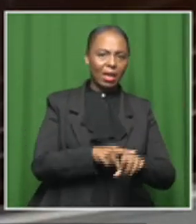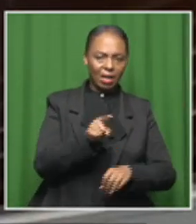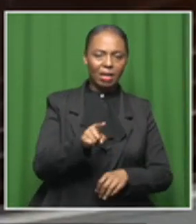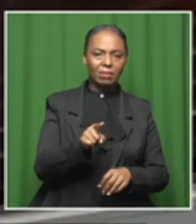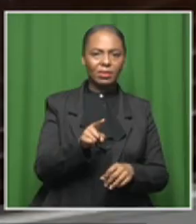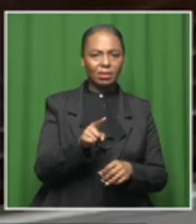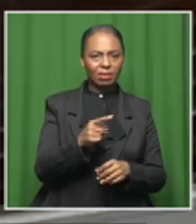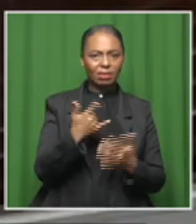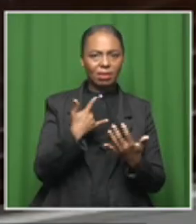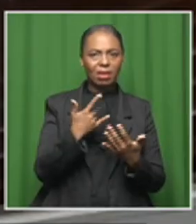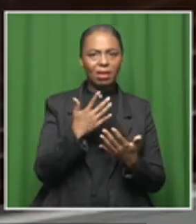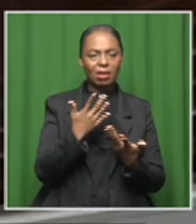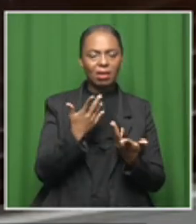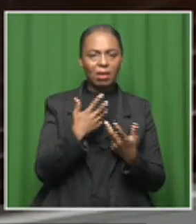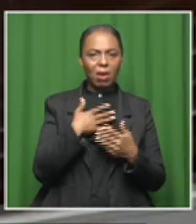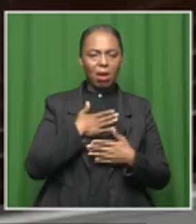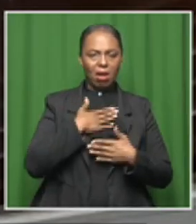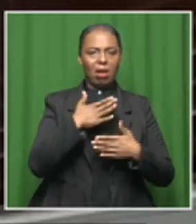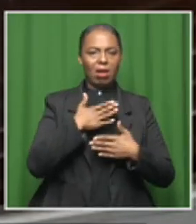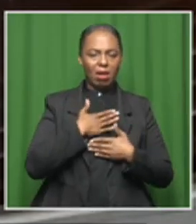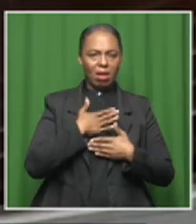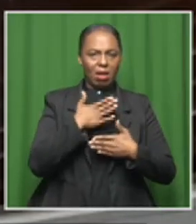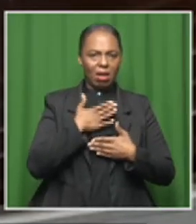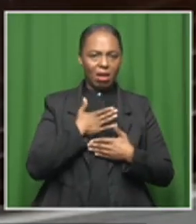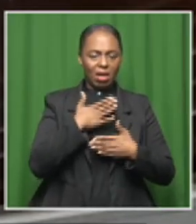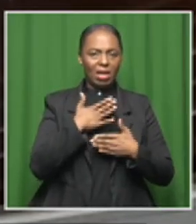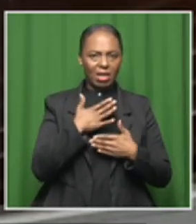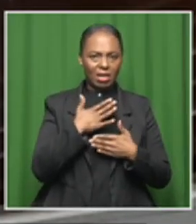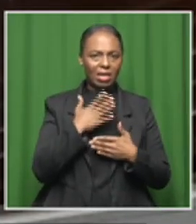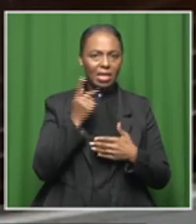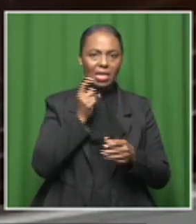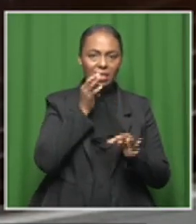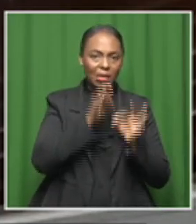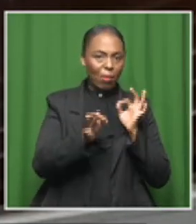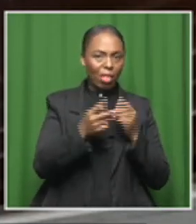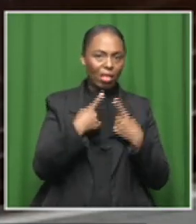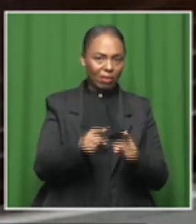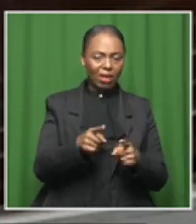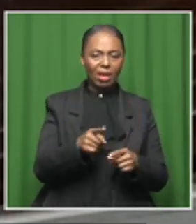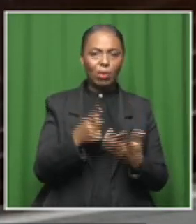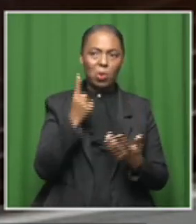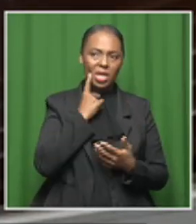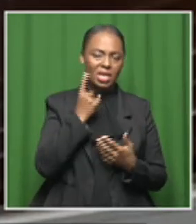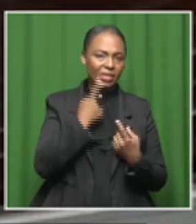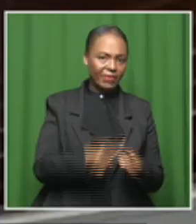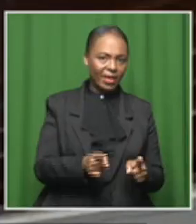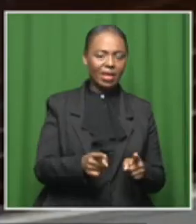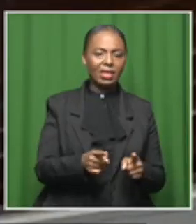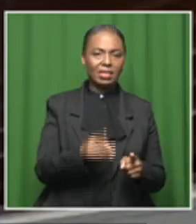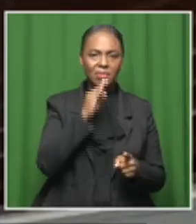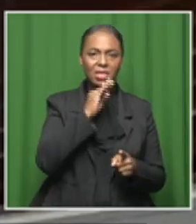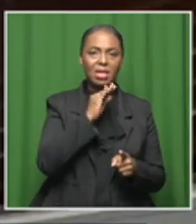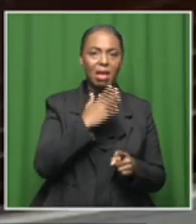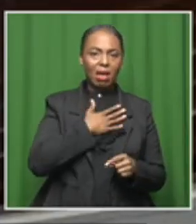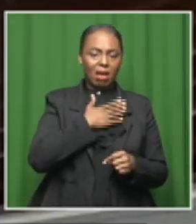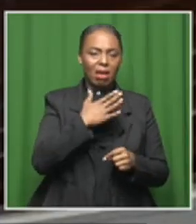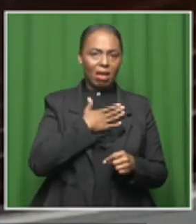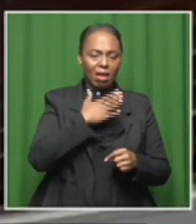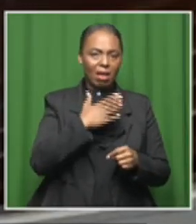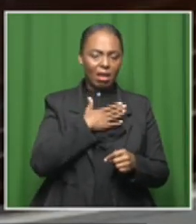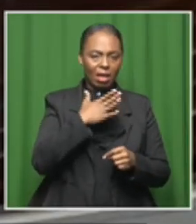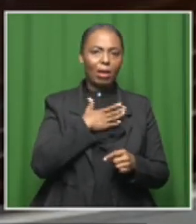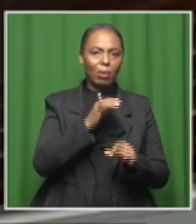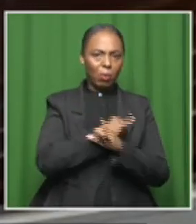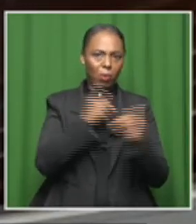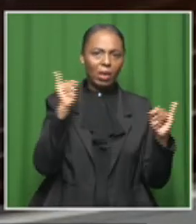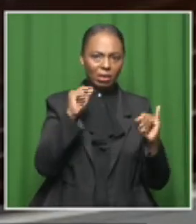respiratory distress, not being able to breathe easily, not getting enough air, and just getting worse. And that's the time when go